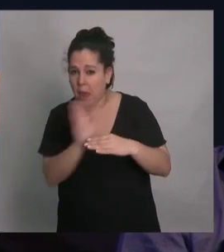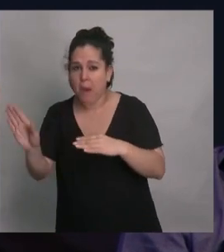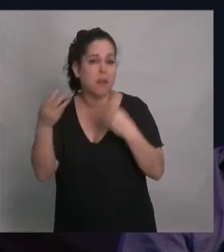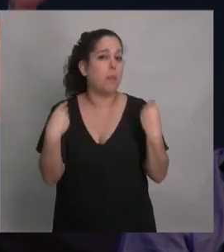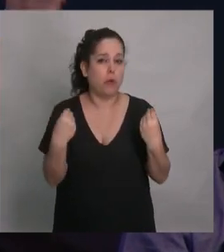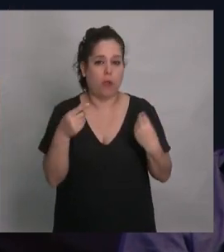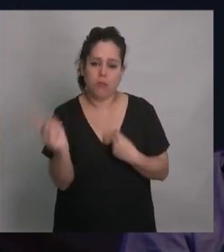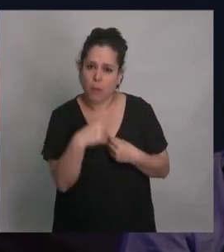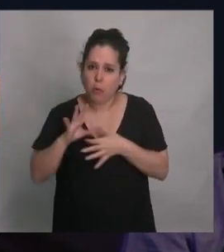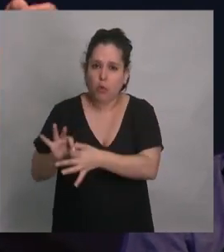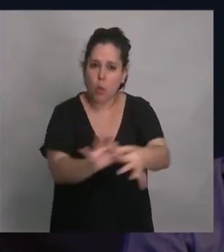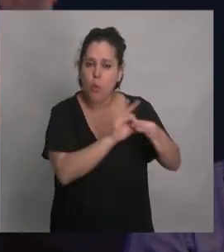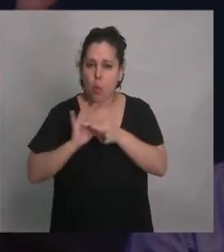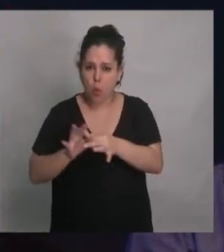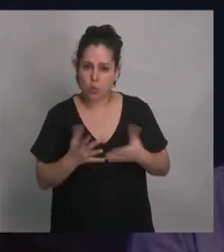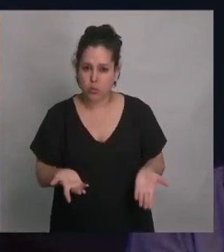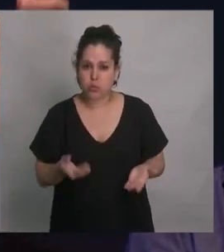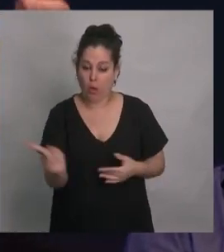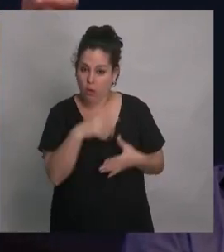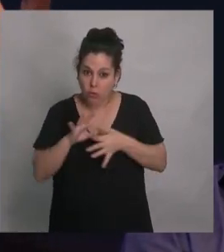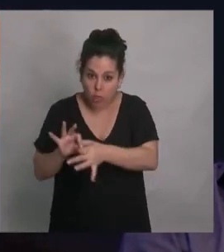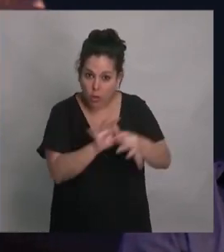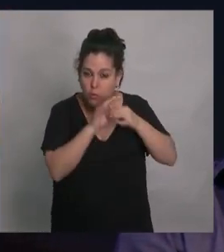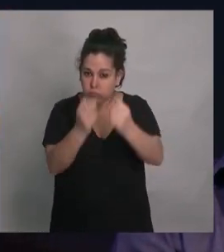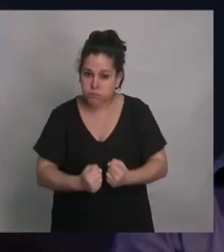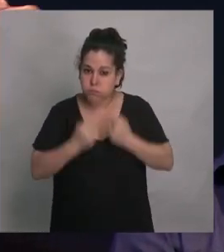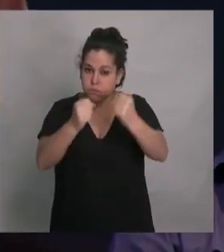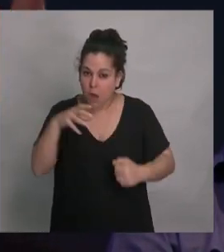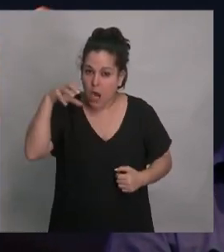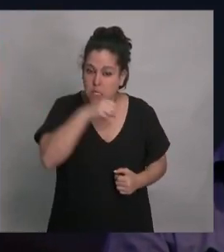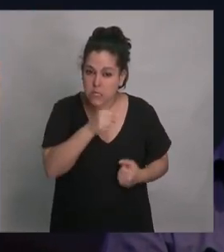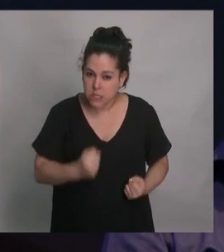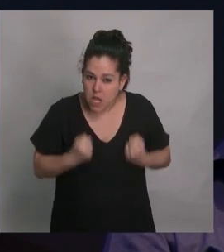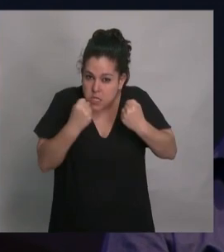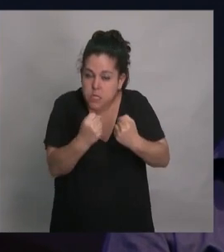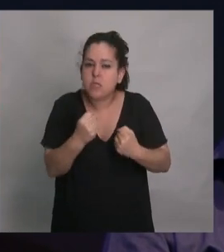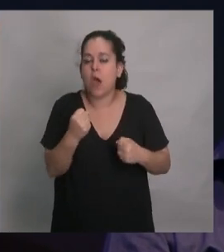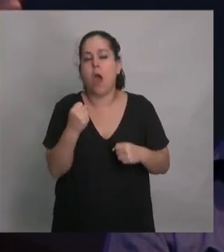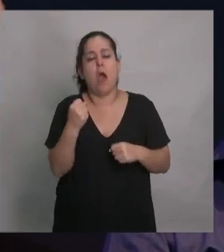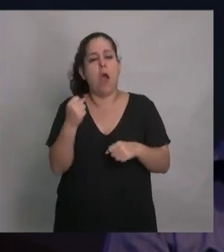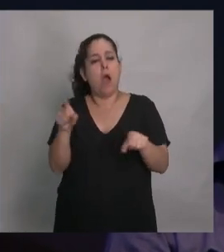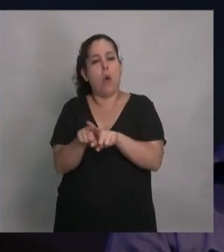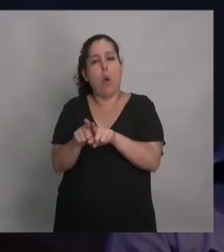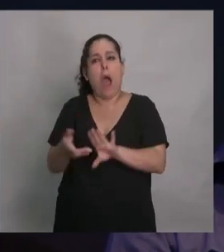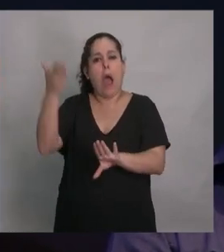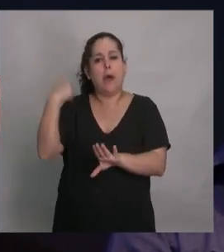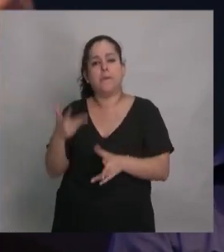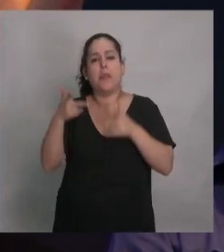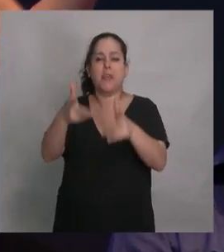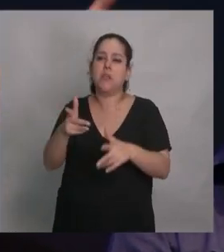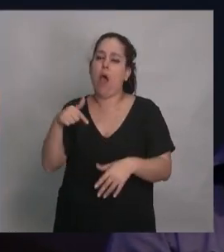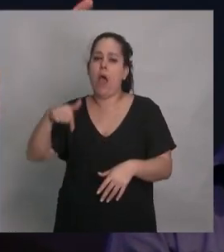between a resistance camp that is monolithic, it cannot be monolithic. As someone said, it is a dictatorship of majority, it a